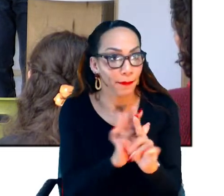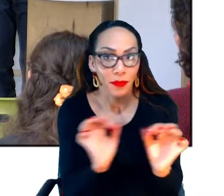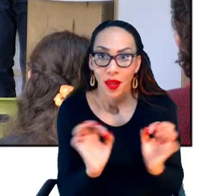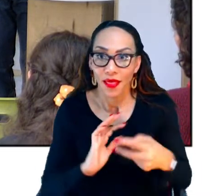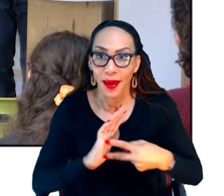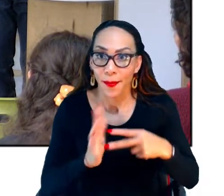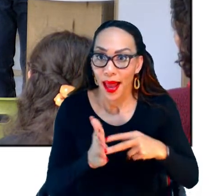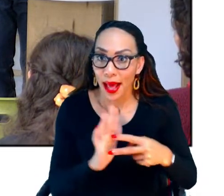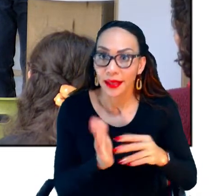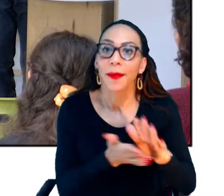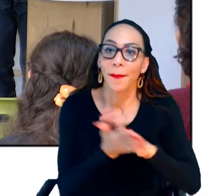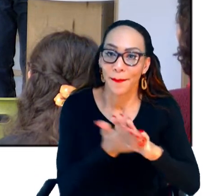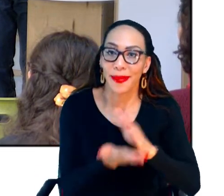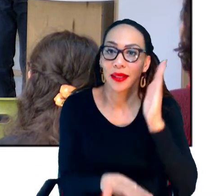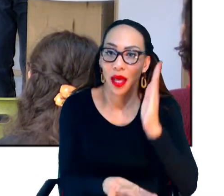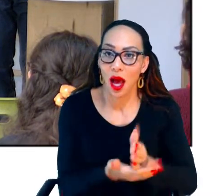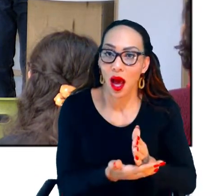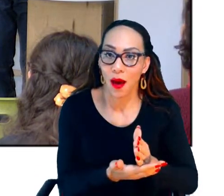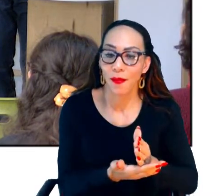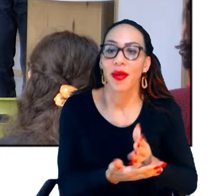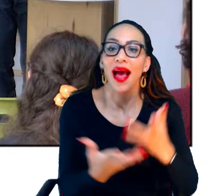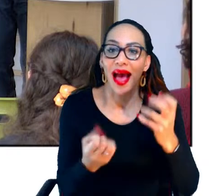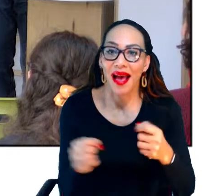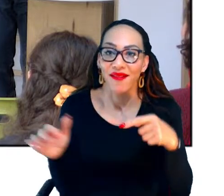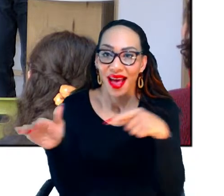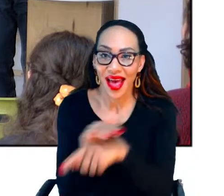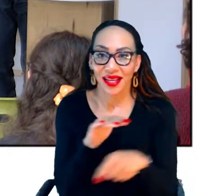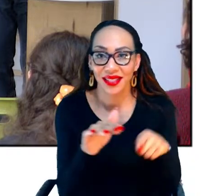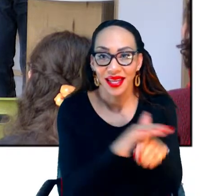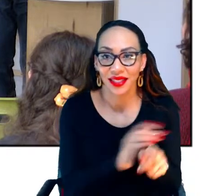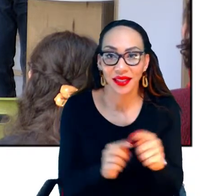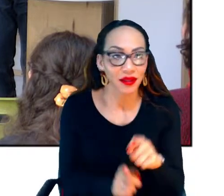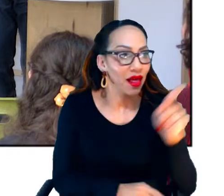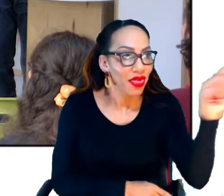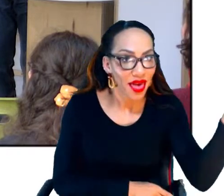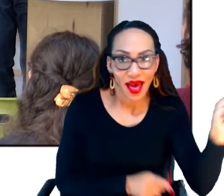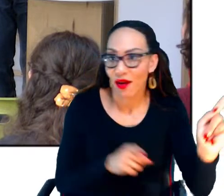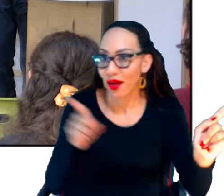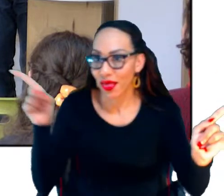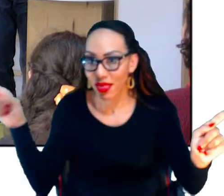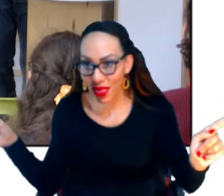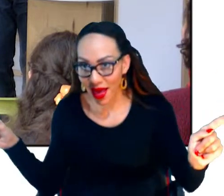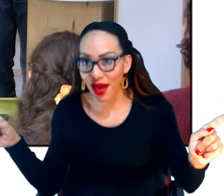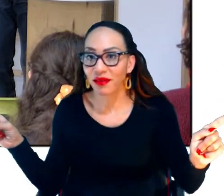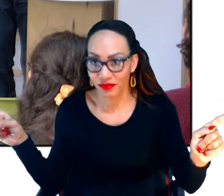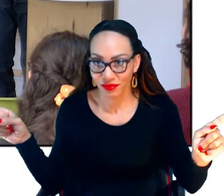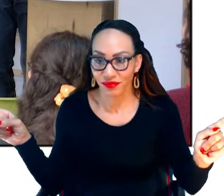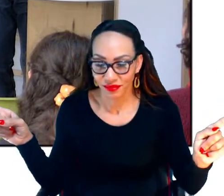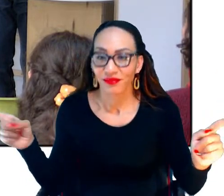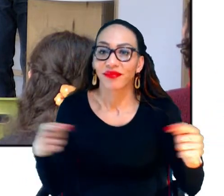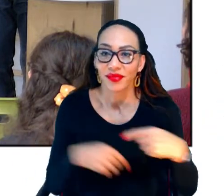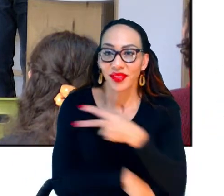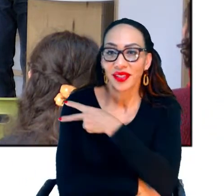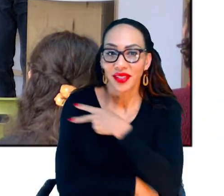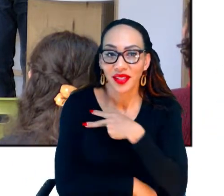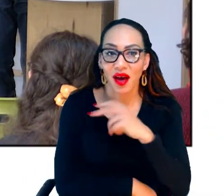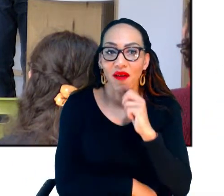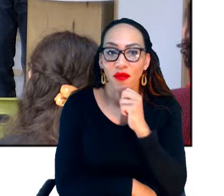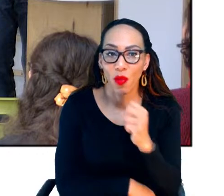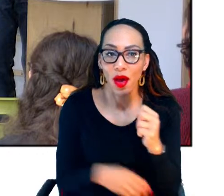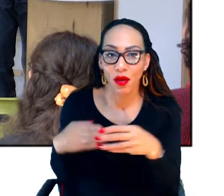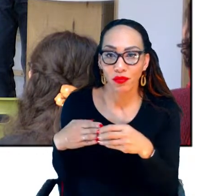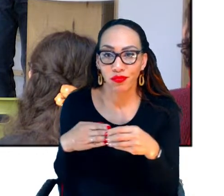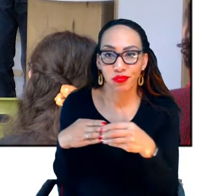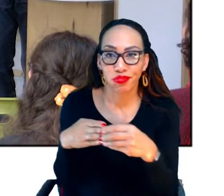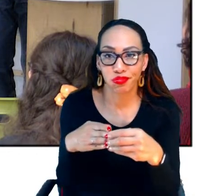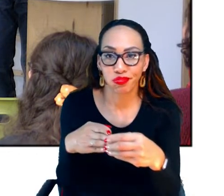at the other end of the studio. Again, my left, your right. Then there, at either end, the studio team will direct you in the event that something goes